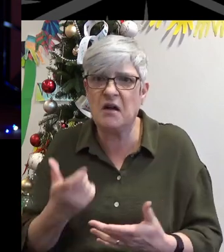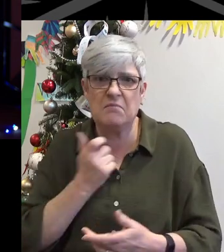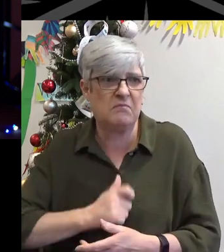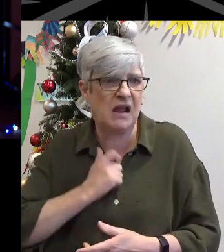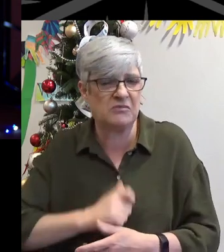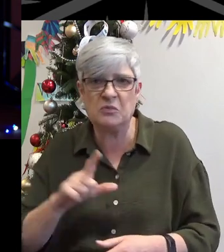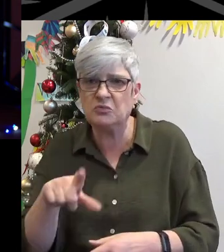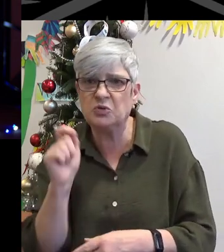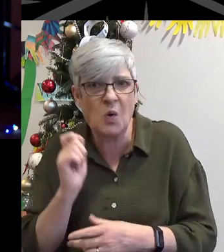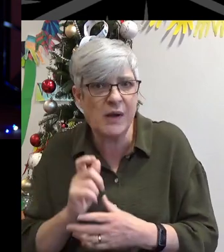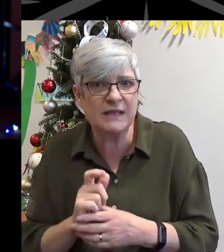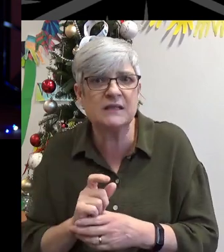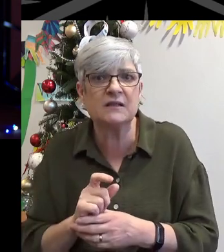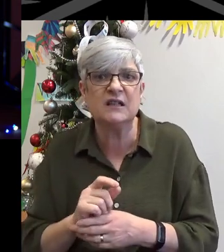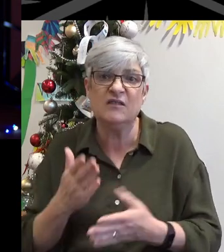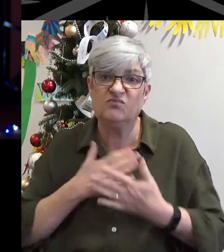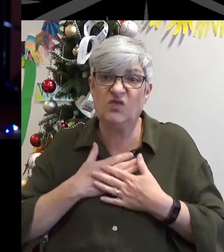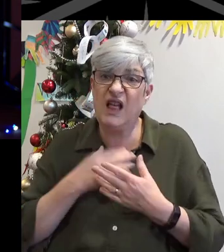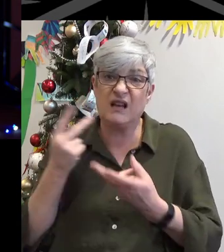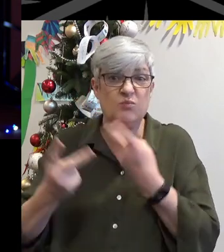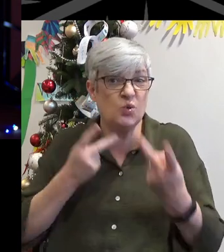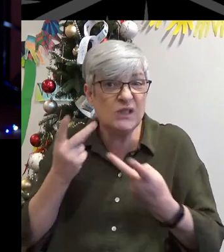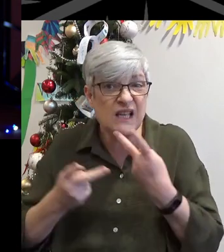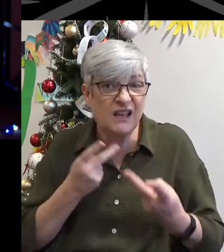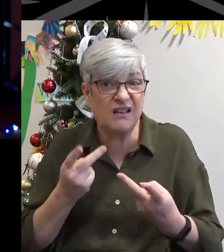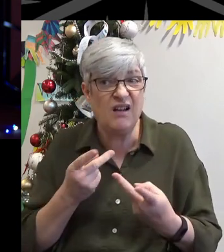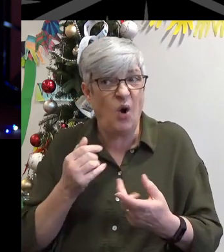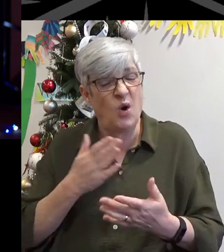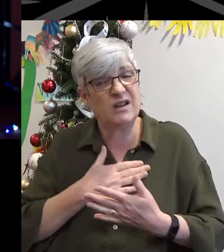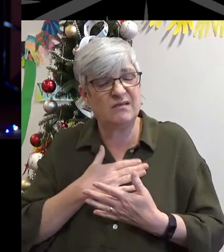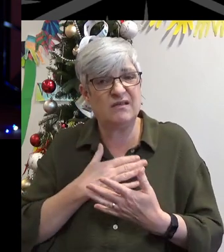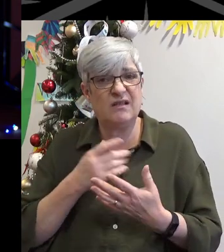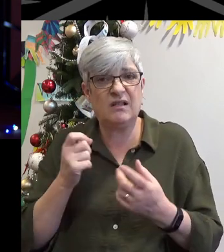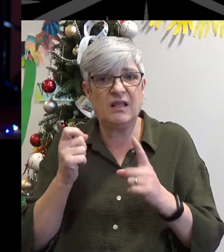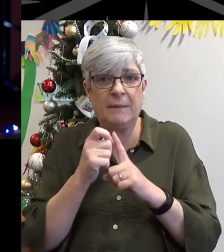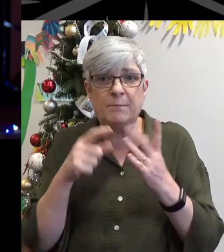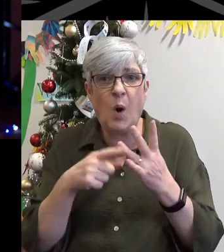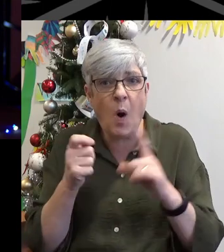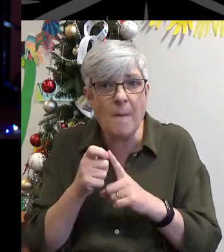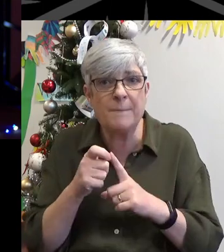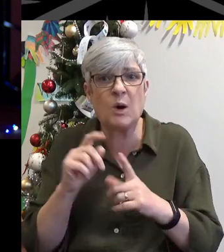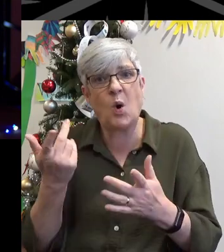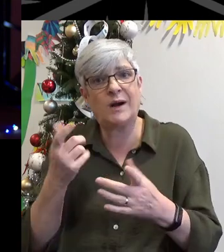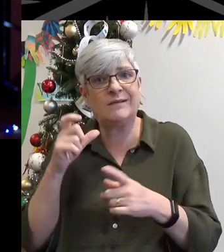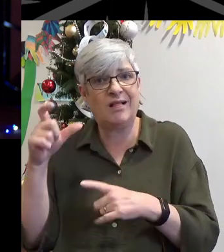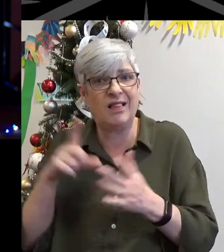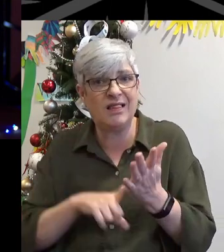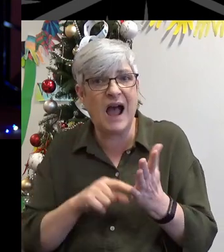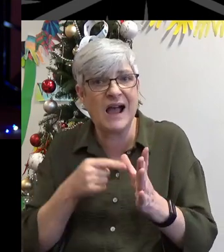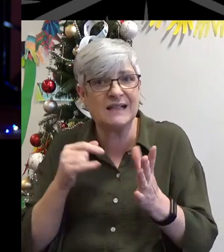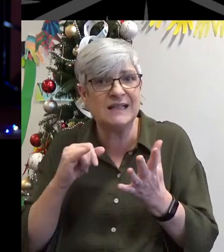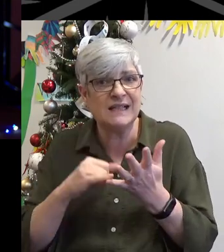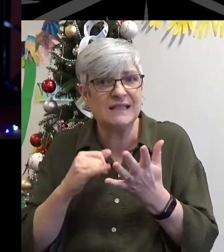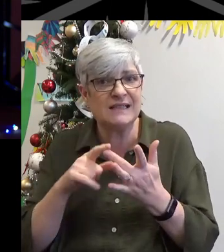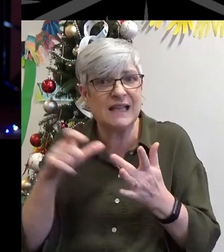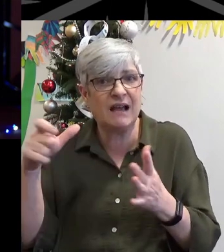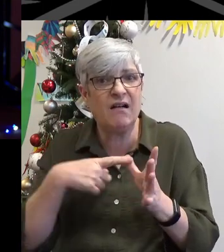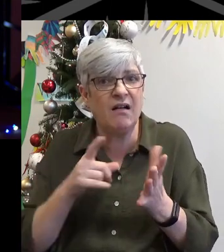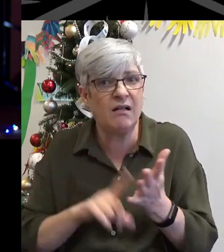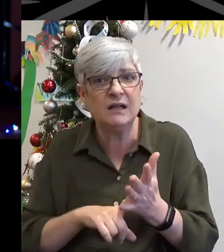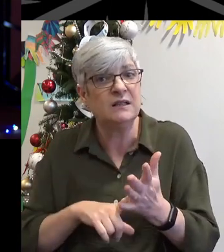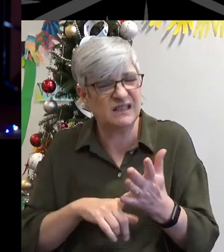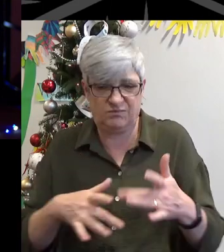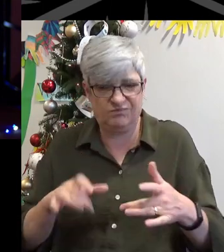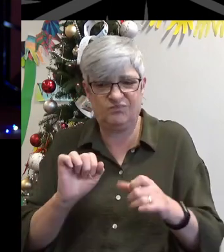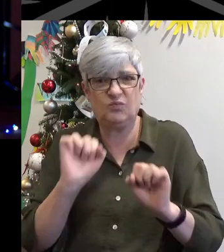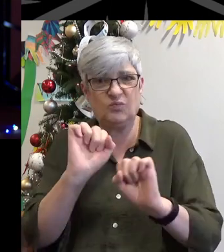choice. Do you like pop music or do you like classical music? It's a matter of opinion. Do you think someone in a